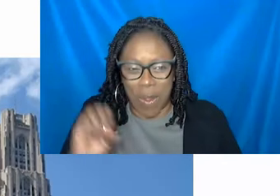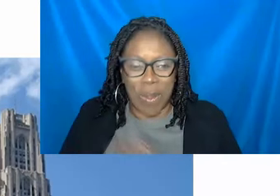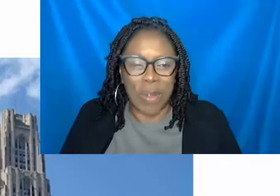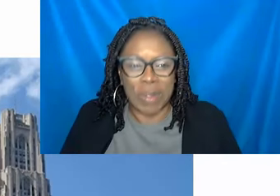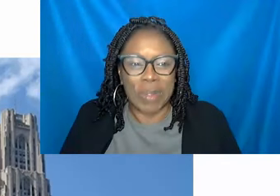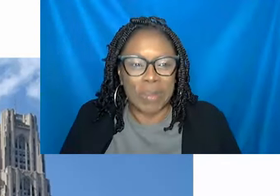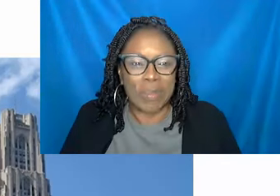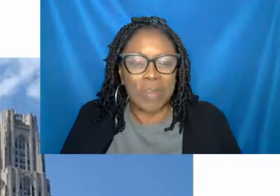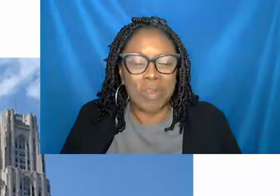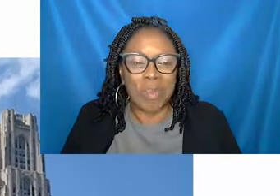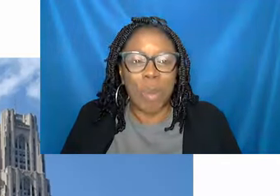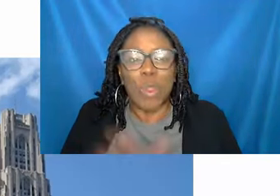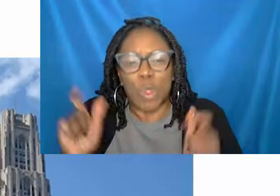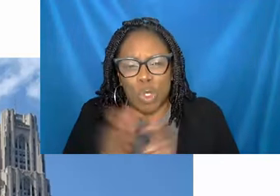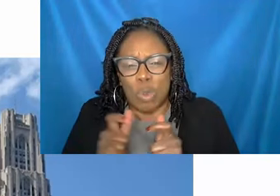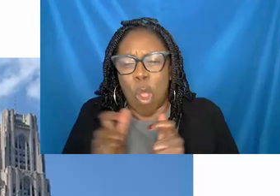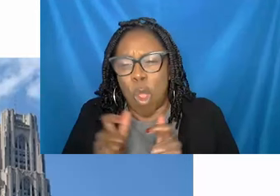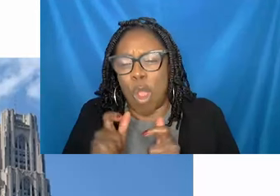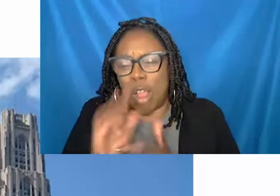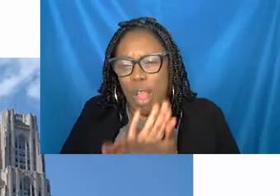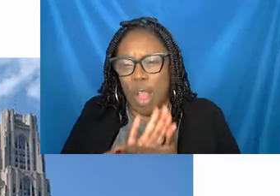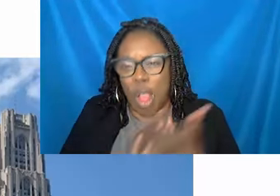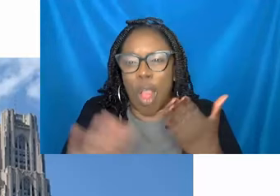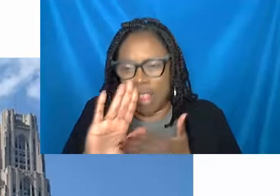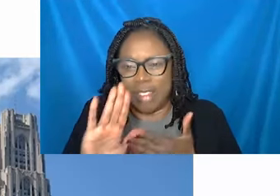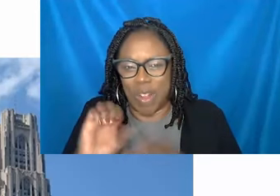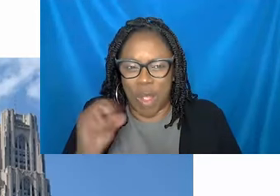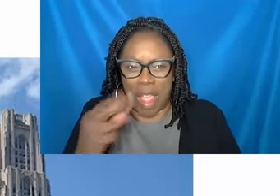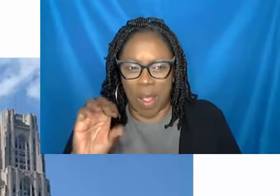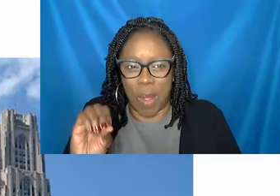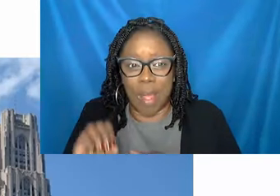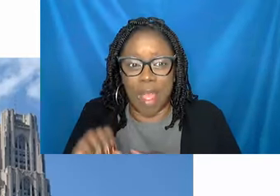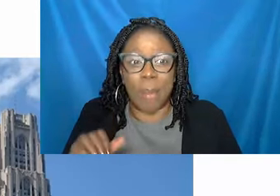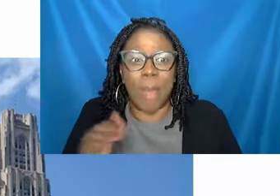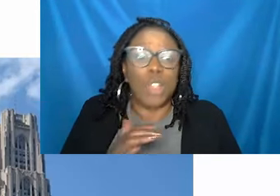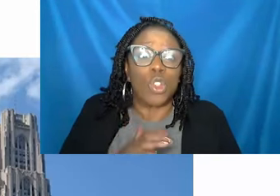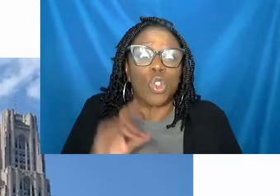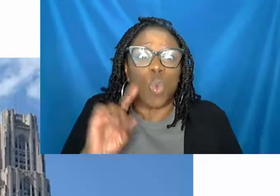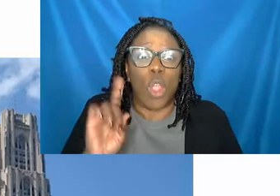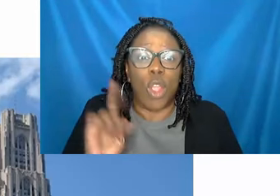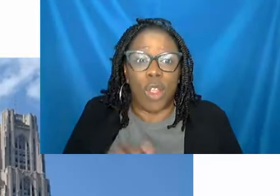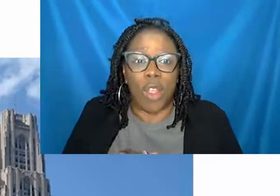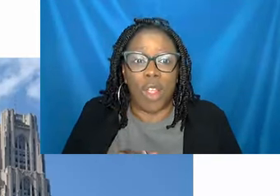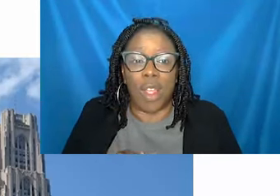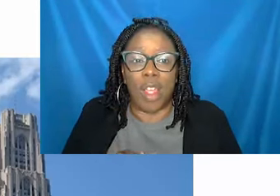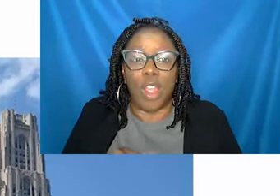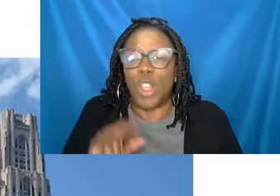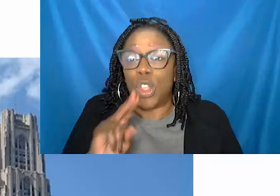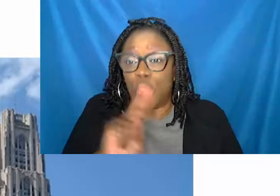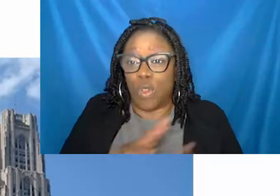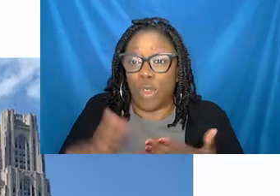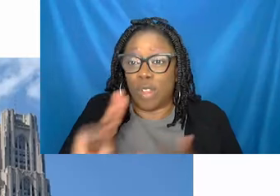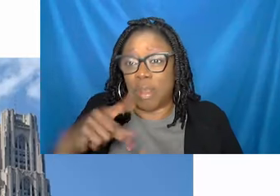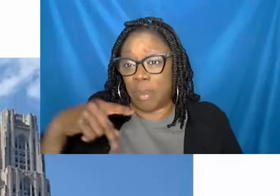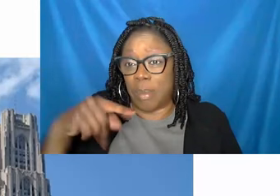small college in Ohio, Mount Union, but I got my master's in sociology and my master's in social work at the University of Pittsburgh.